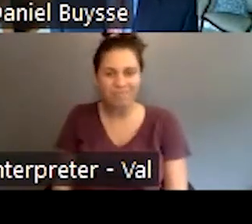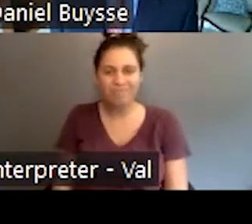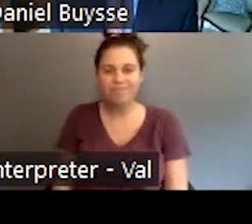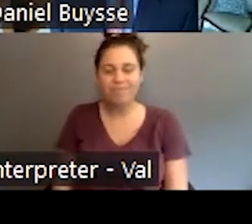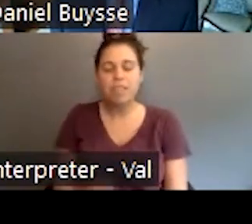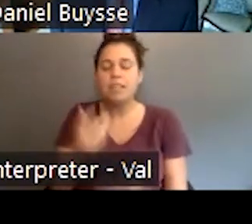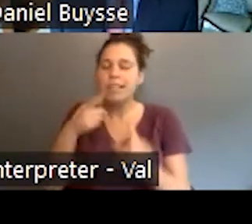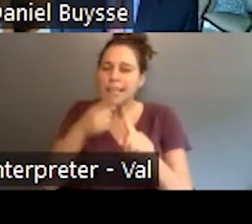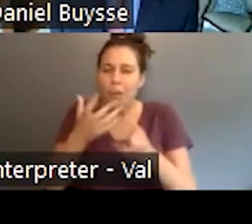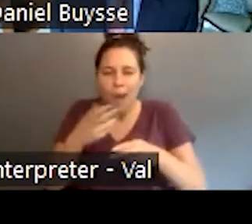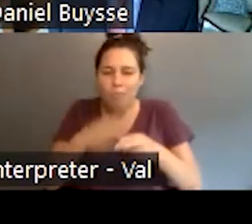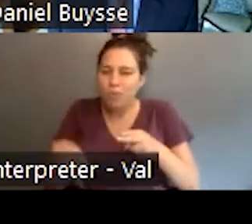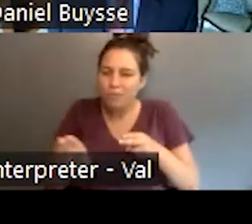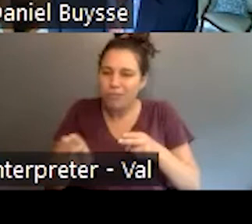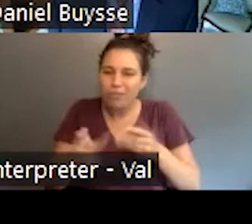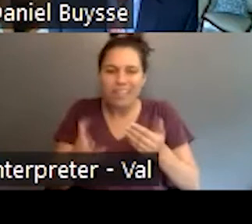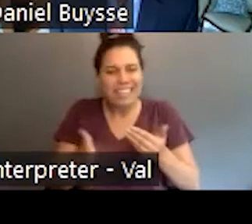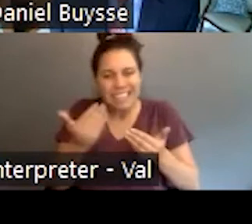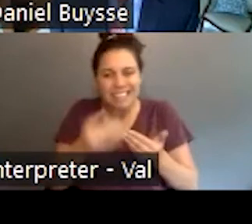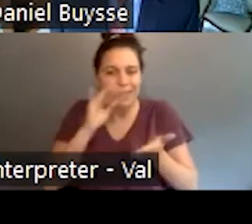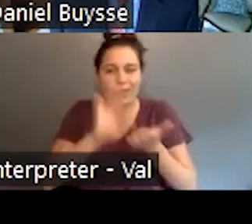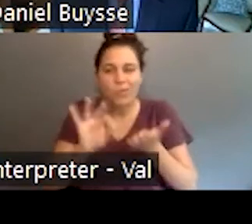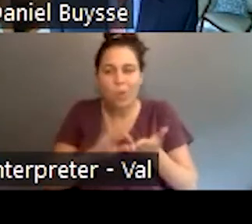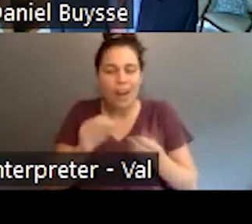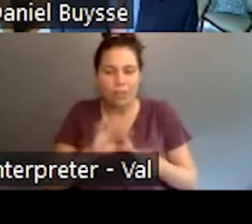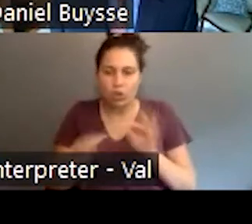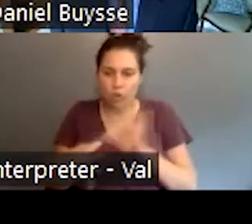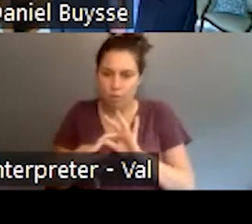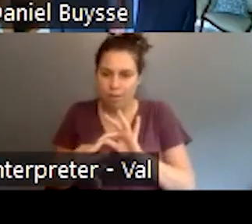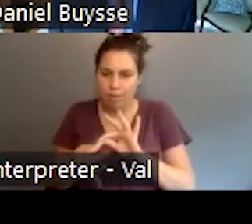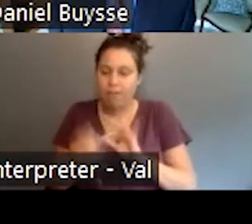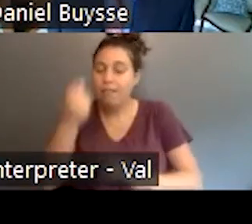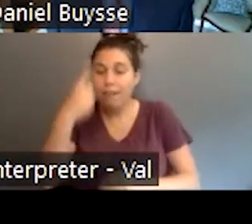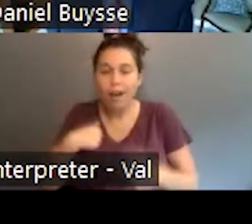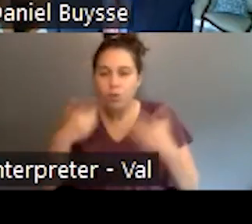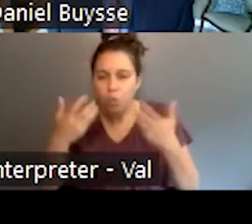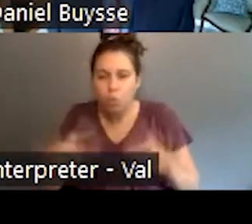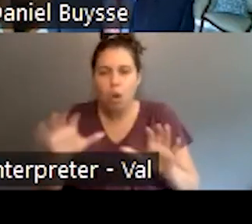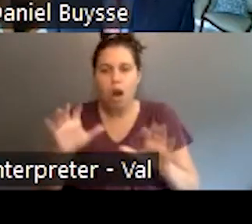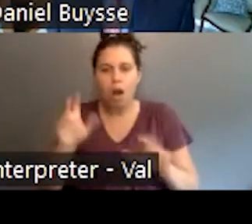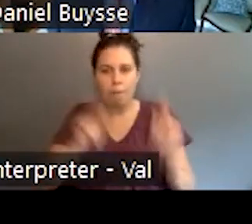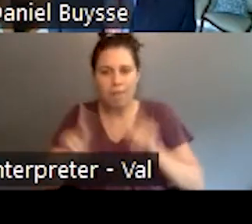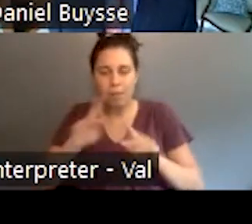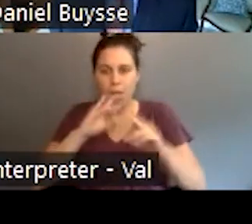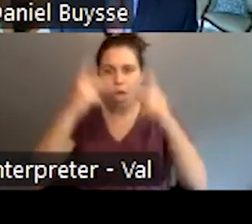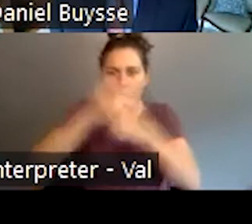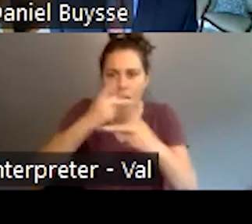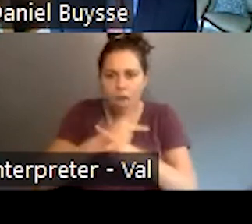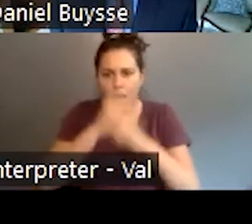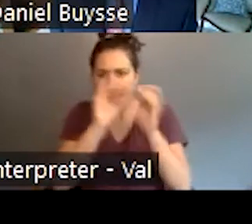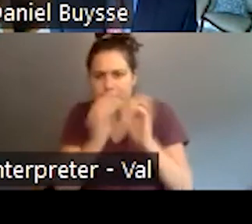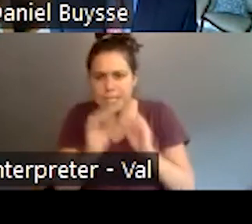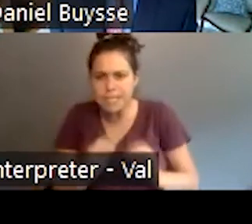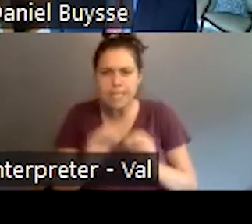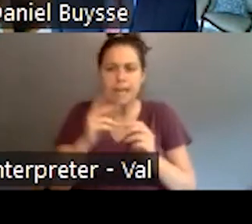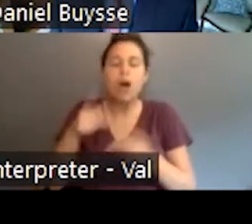was brief and that was easy to score and interpret. That is, I didn't want people to have to calculate anything in order